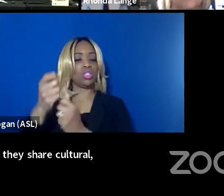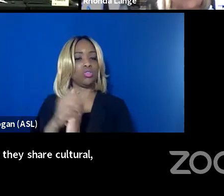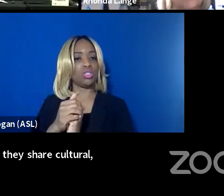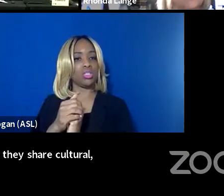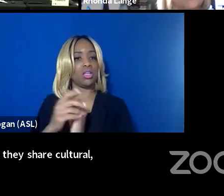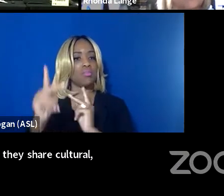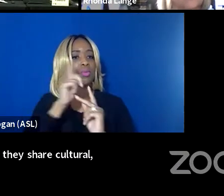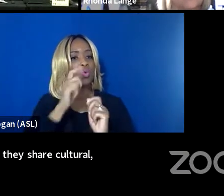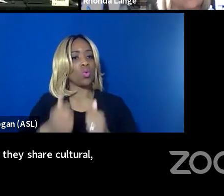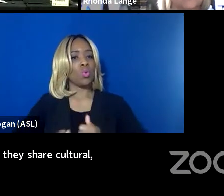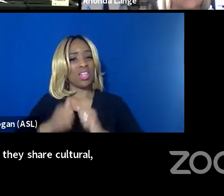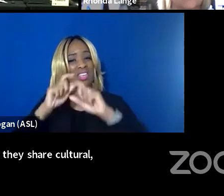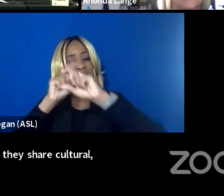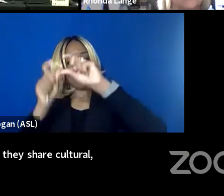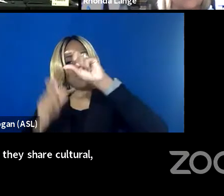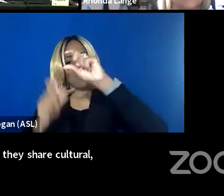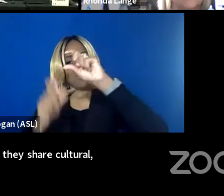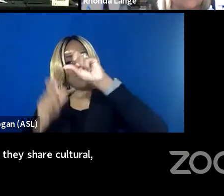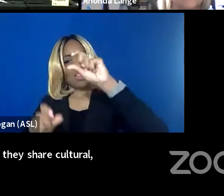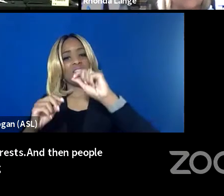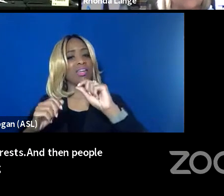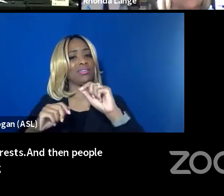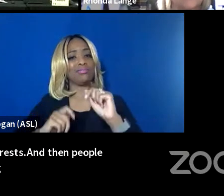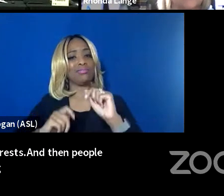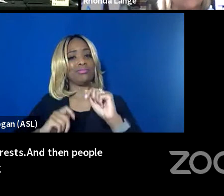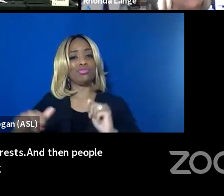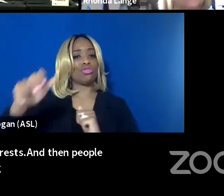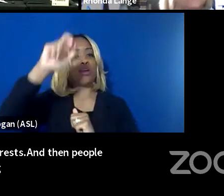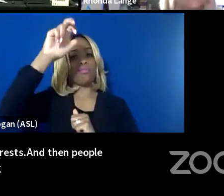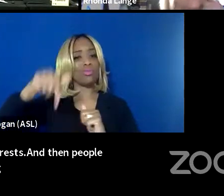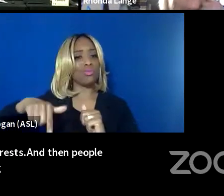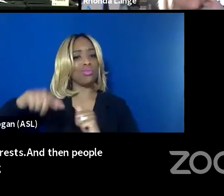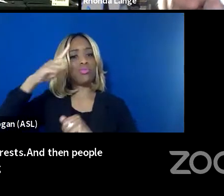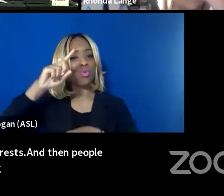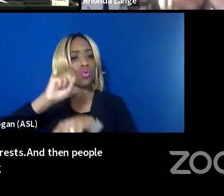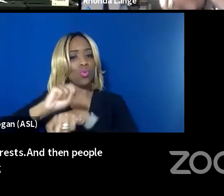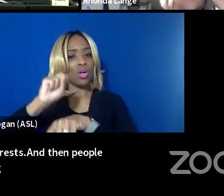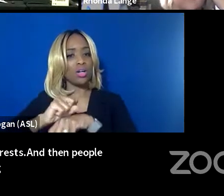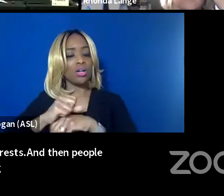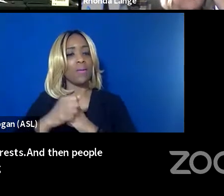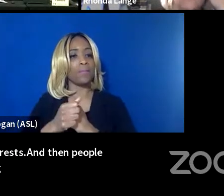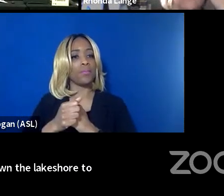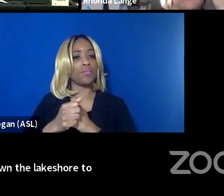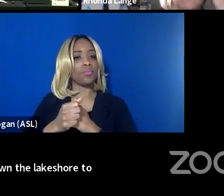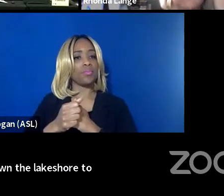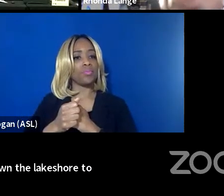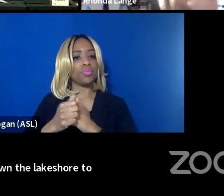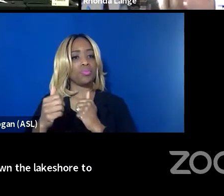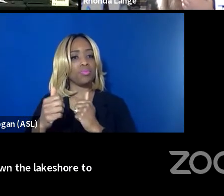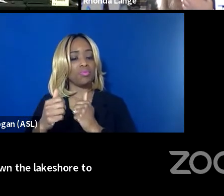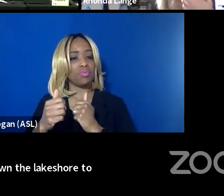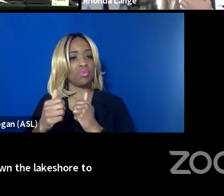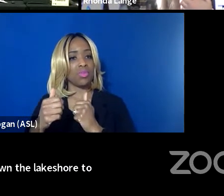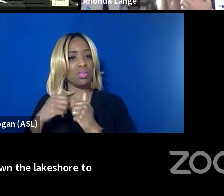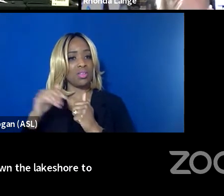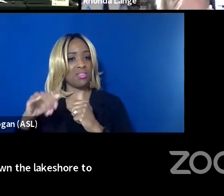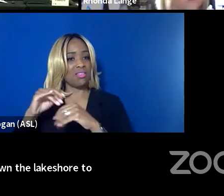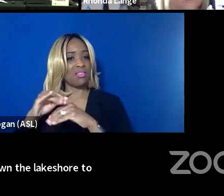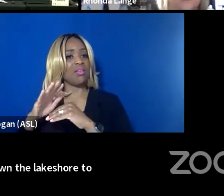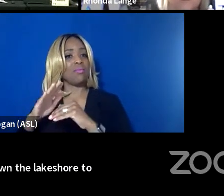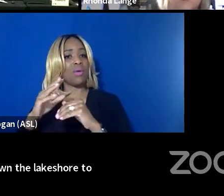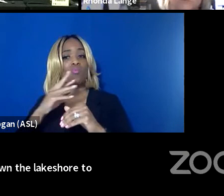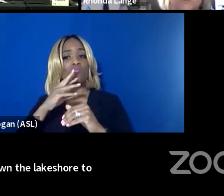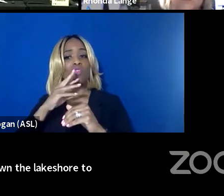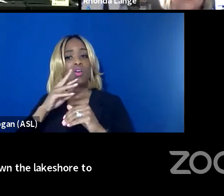people living along the lakeshore travel up and down the lakeshore to their jobs. They're affected by rising and falling